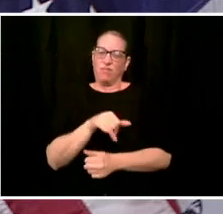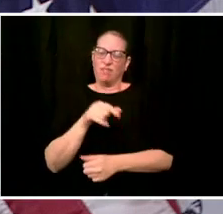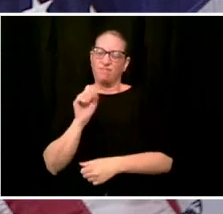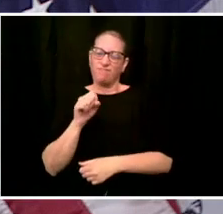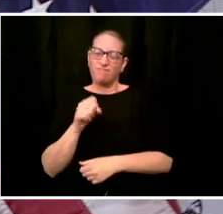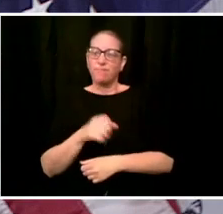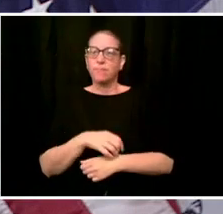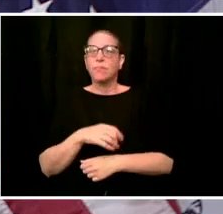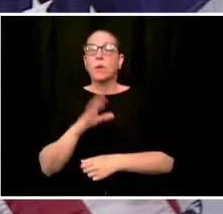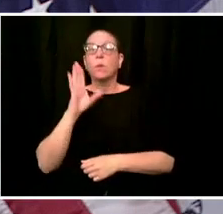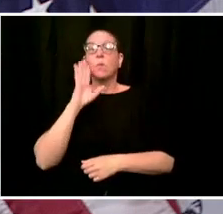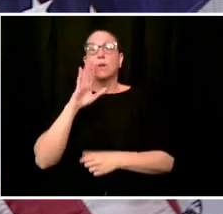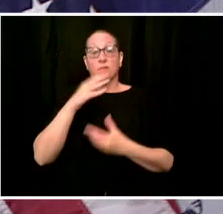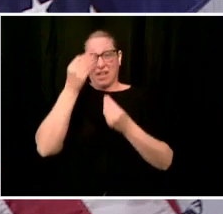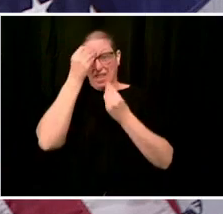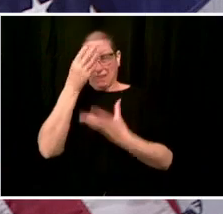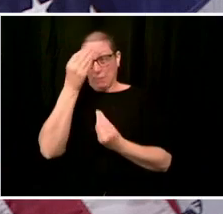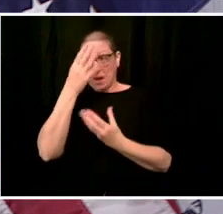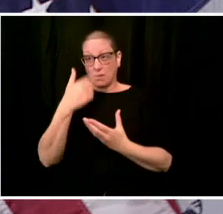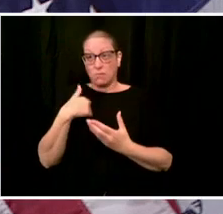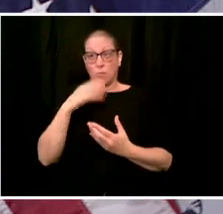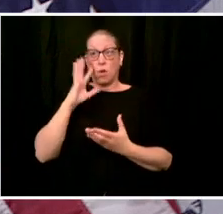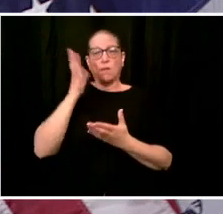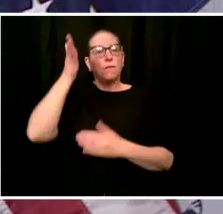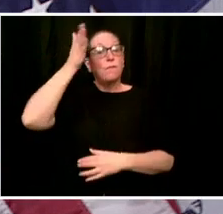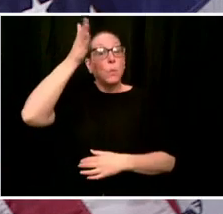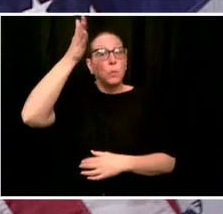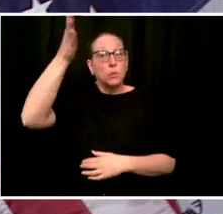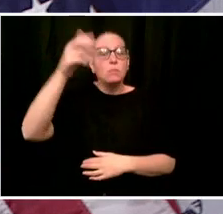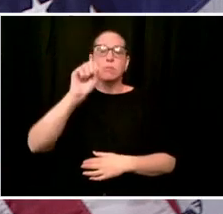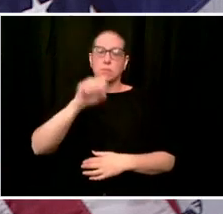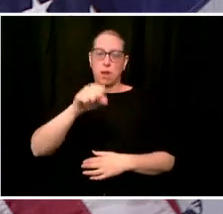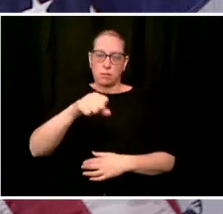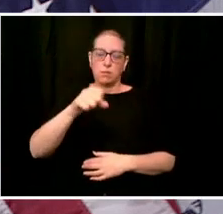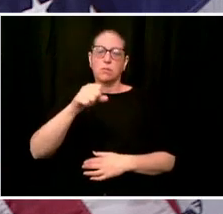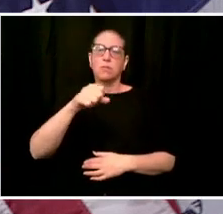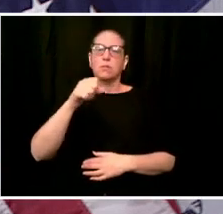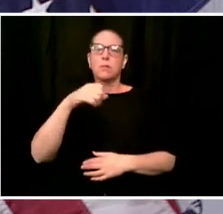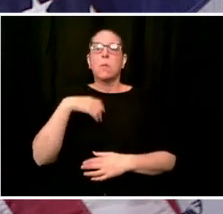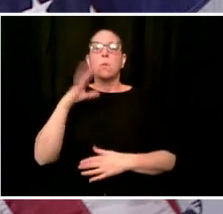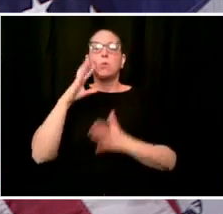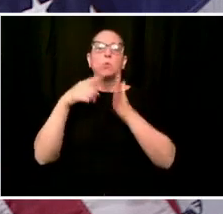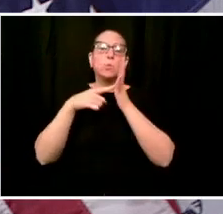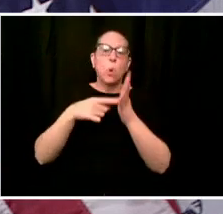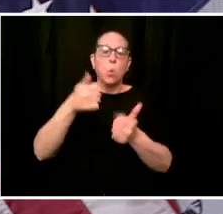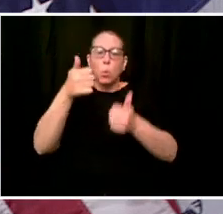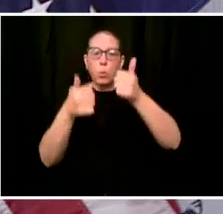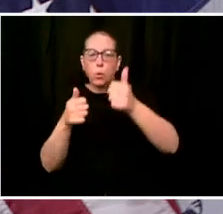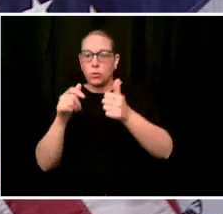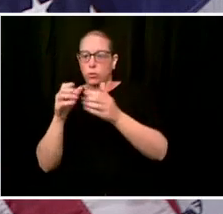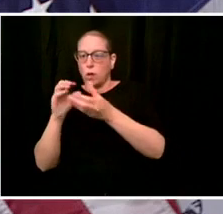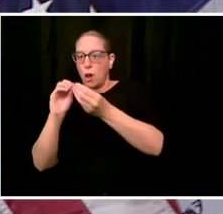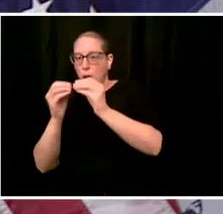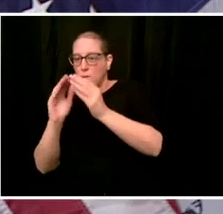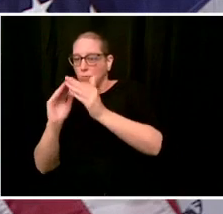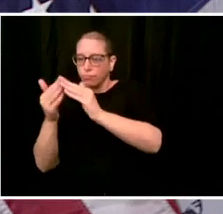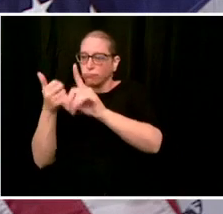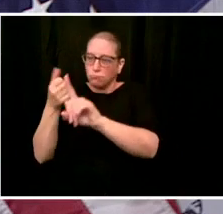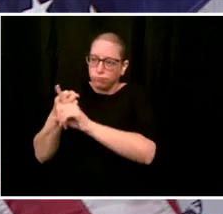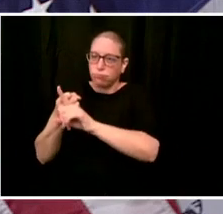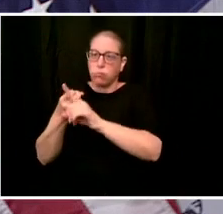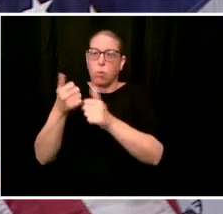Barbeau can speak to it better than me. I suspect based on what we've seen already with both the deaths that were clearly documented